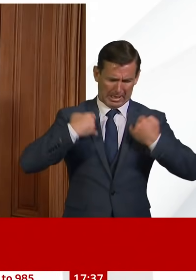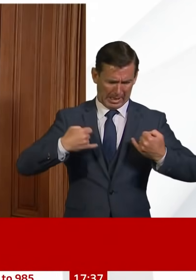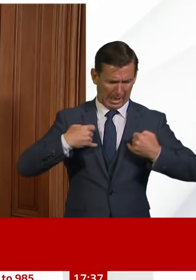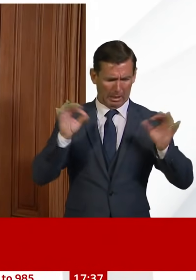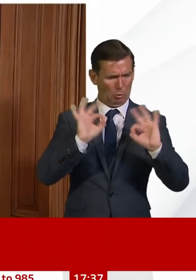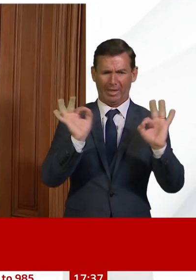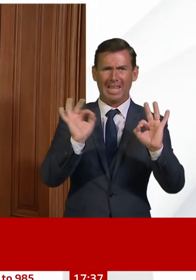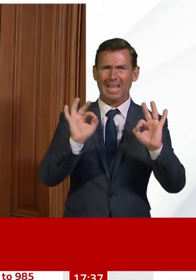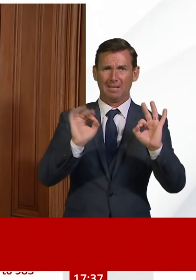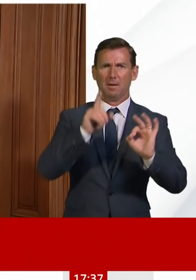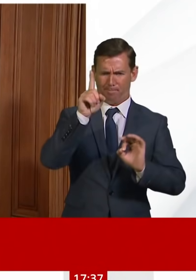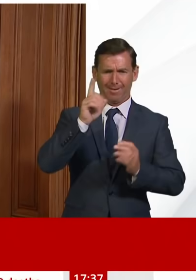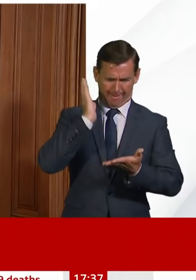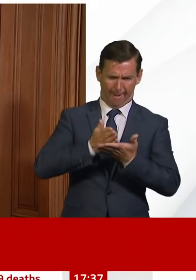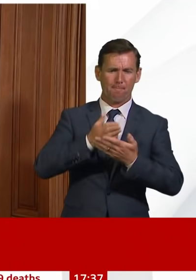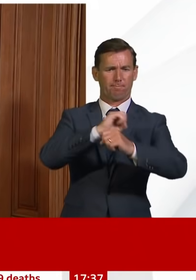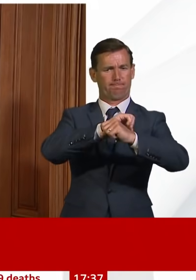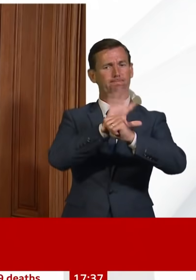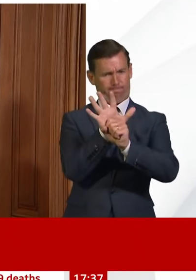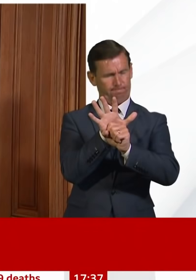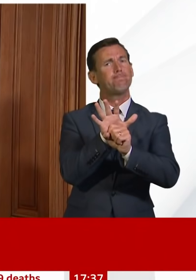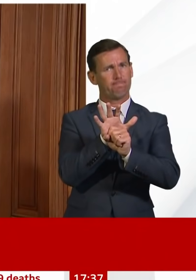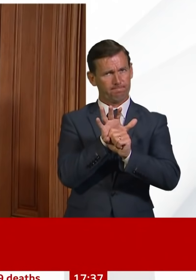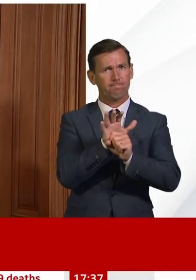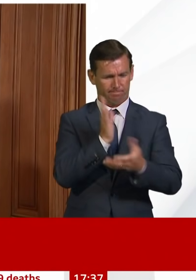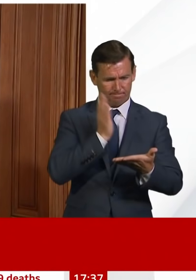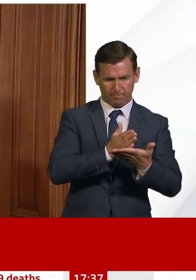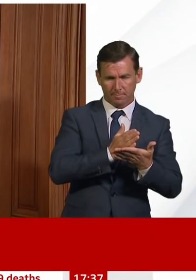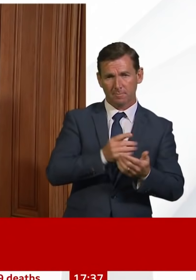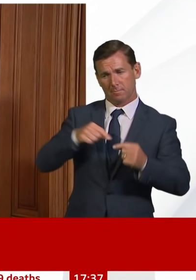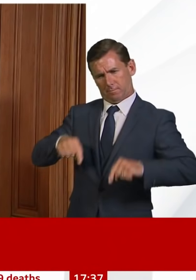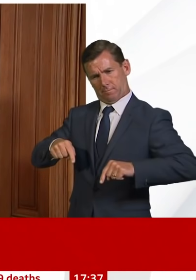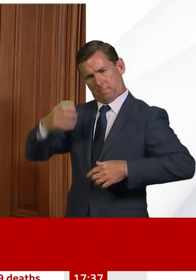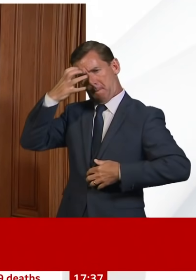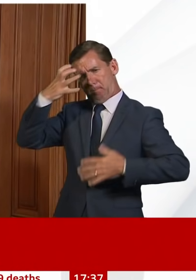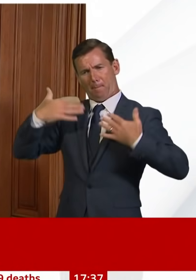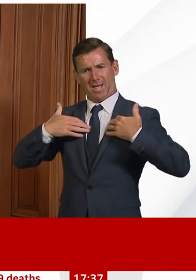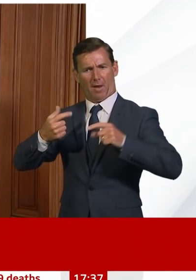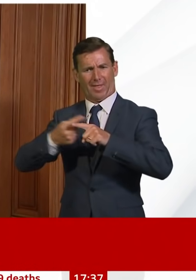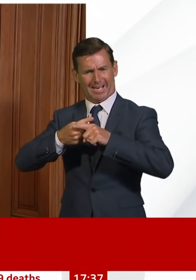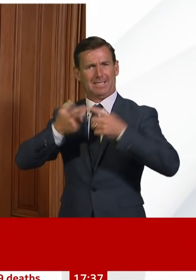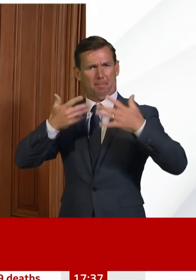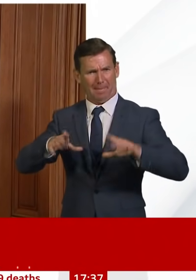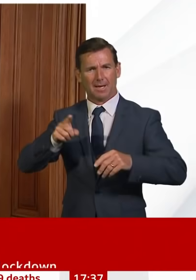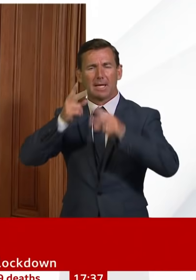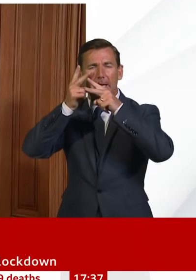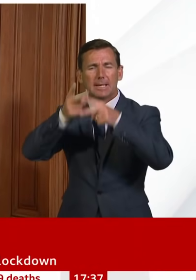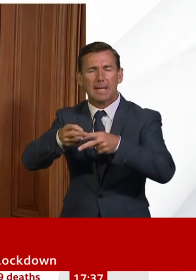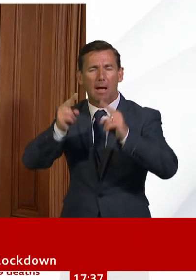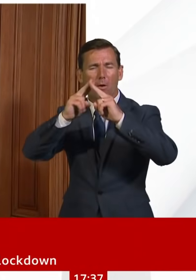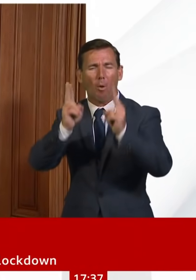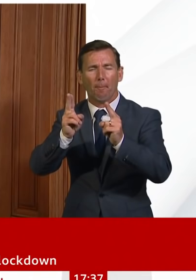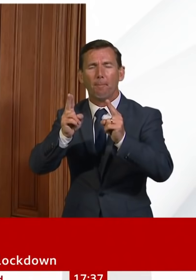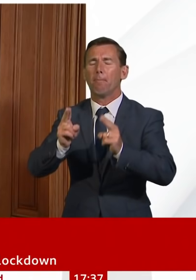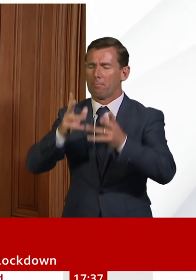positive tests. And we also know from studies that Public Health England has carried out in some care home settings that a number of staff and